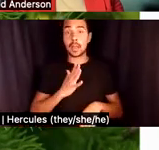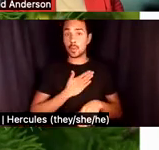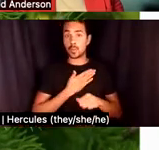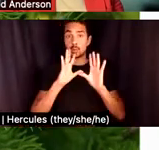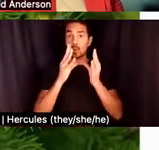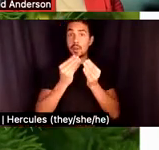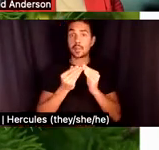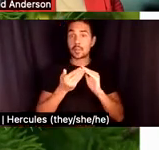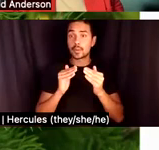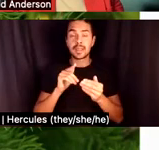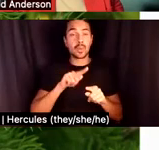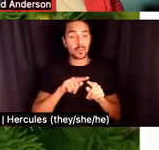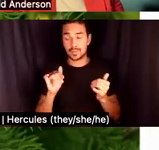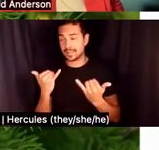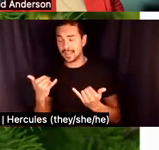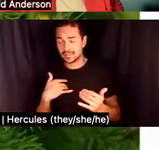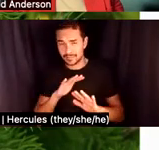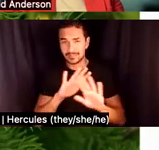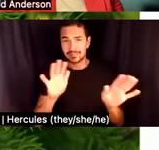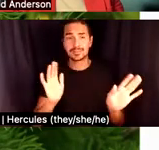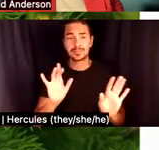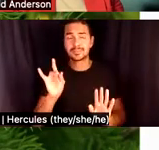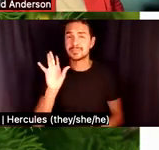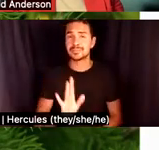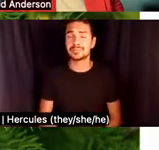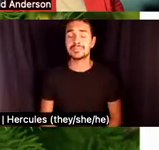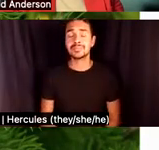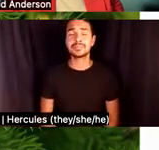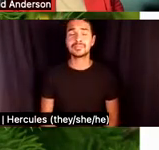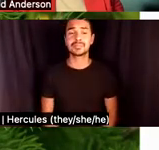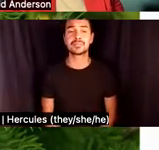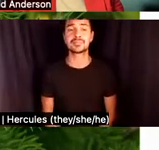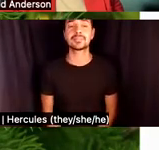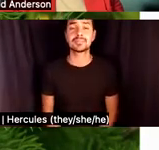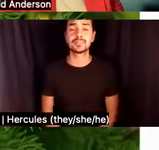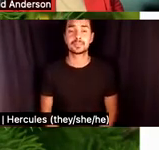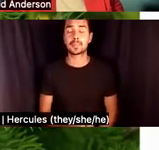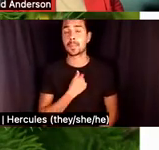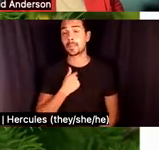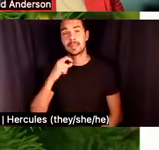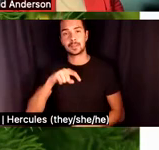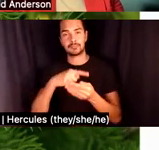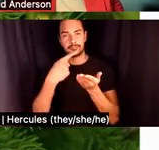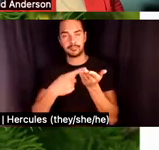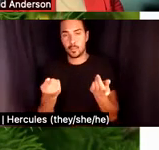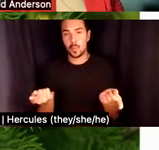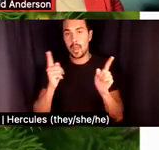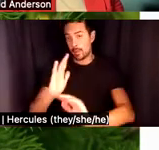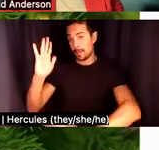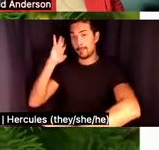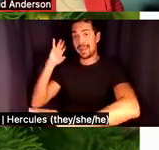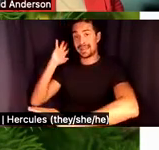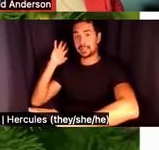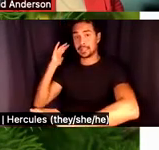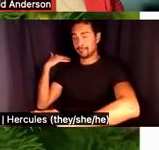currently happening today. And so I think that the more that we're able to really be talking about what has happened in the past can